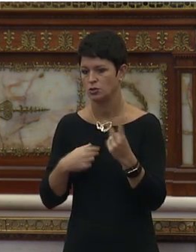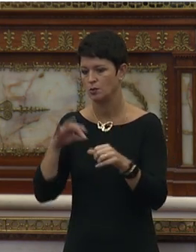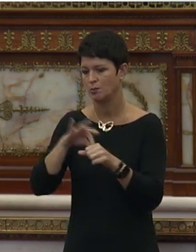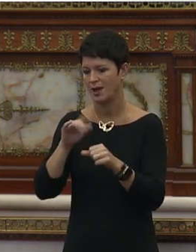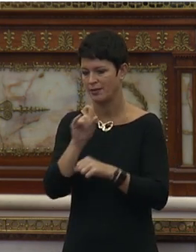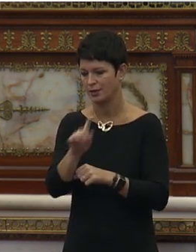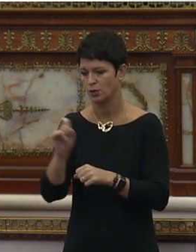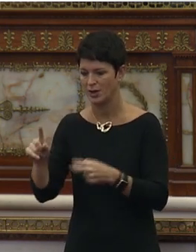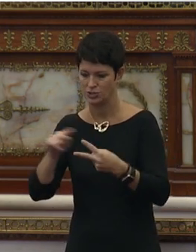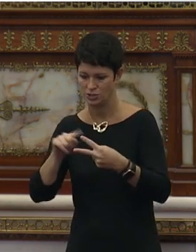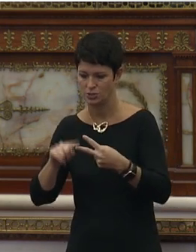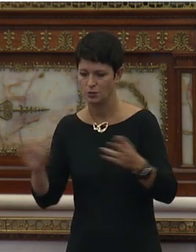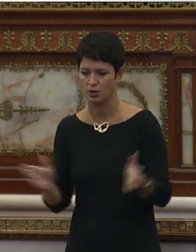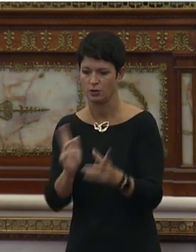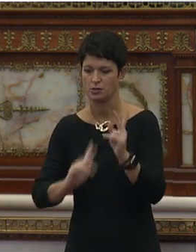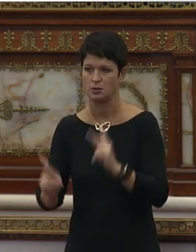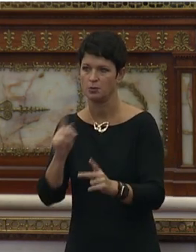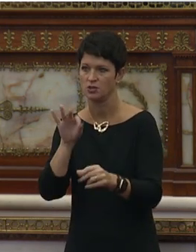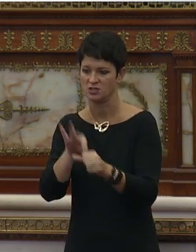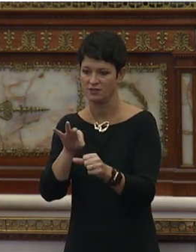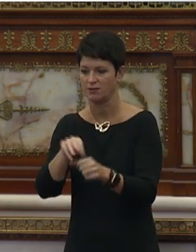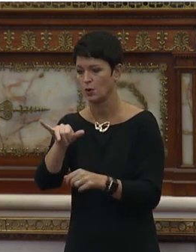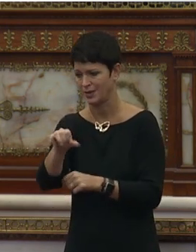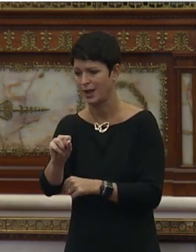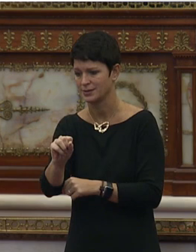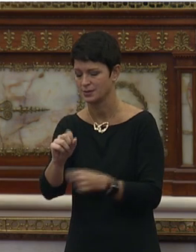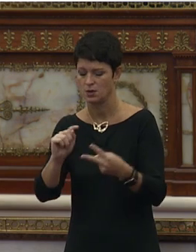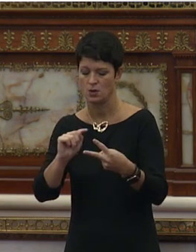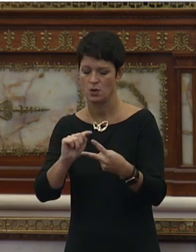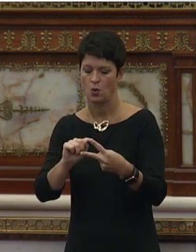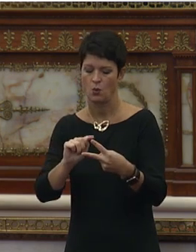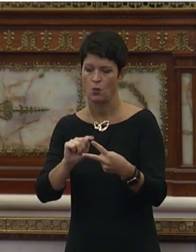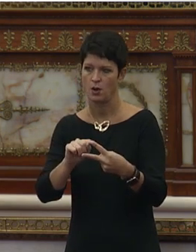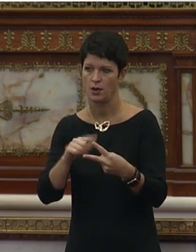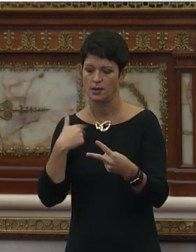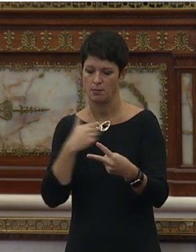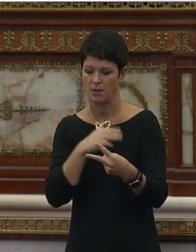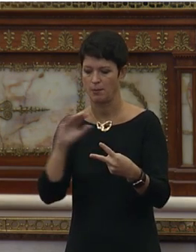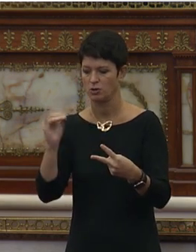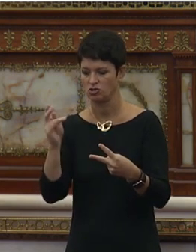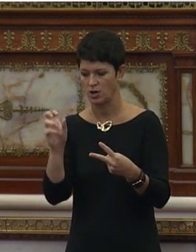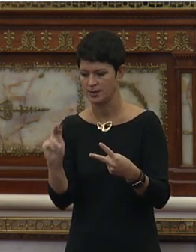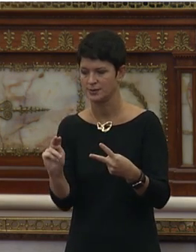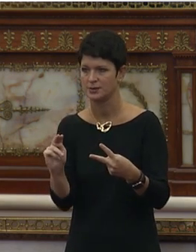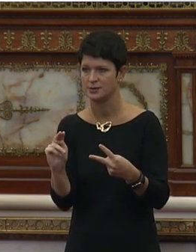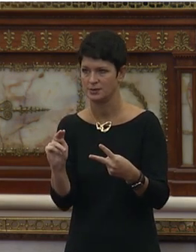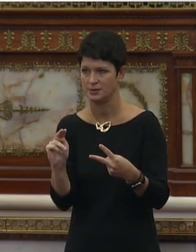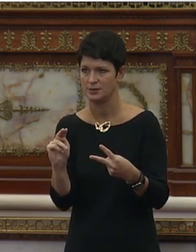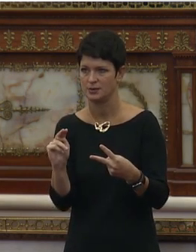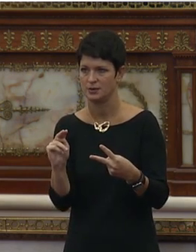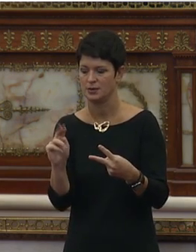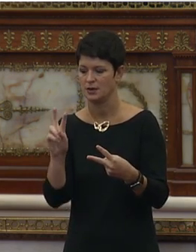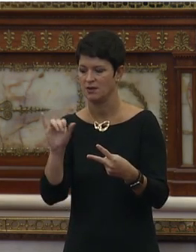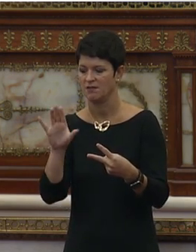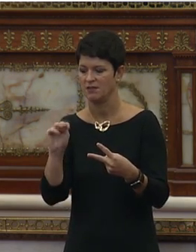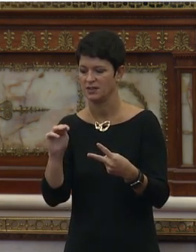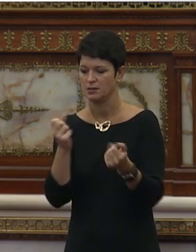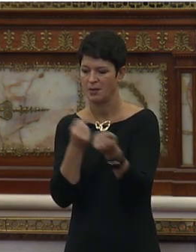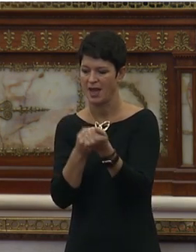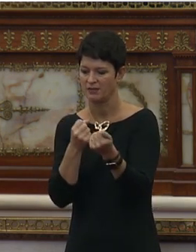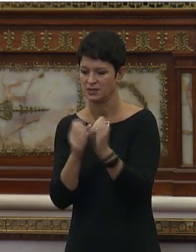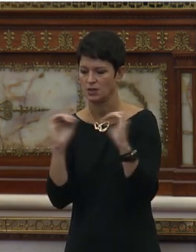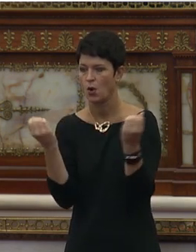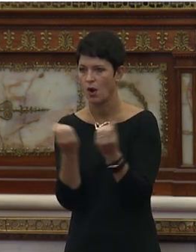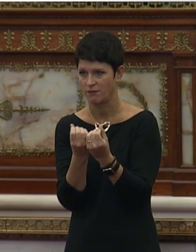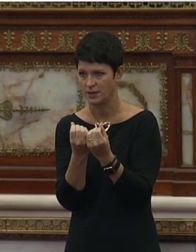hope and to encourage people to vote yes on. One is Member Johnson's victim advocacy